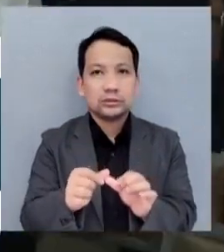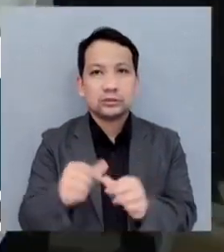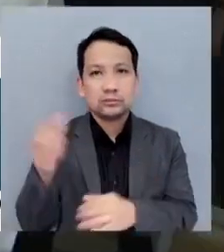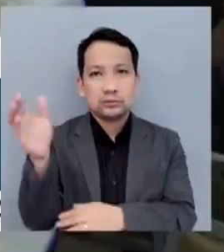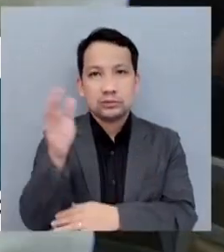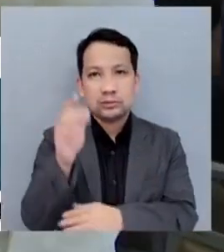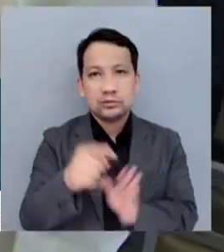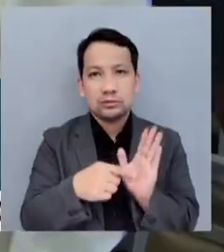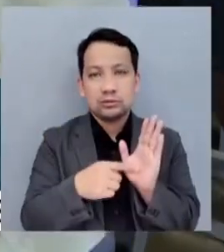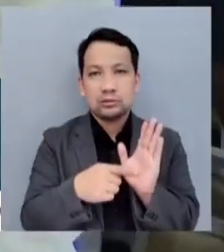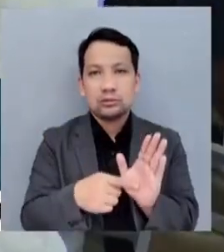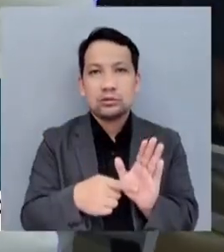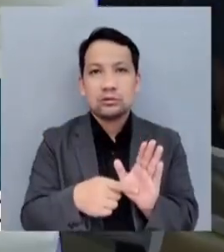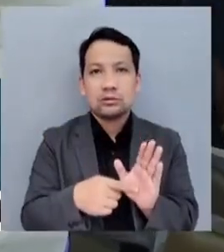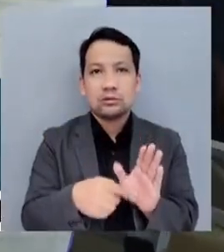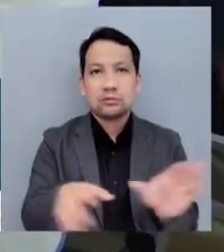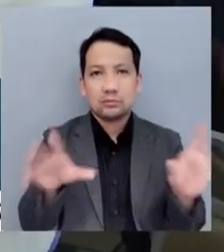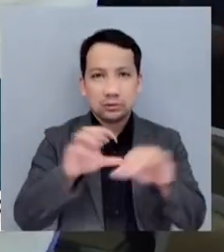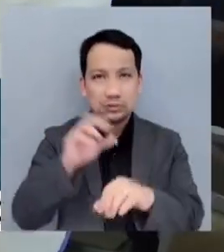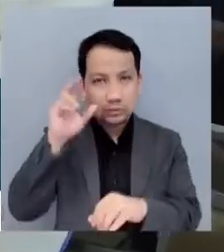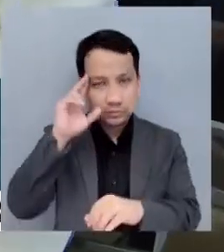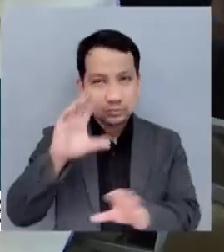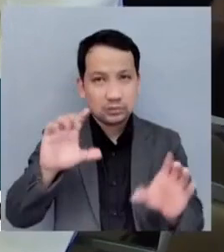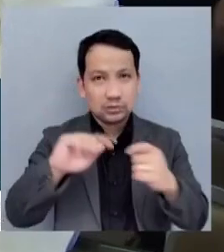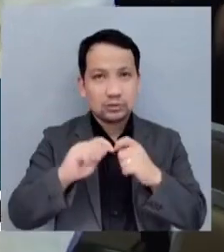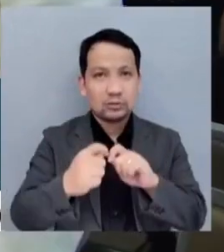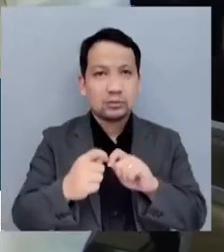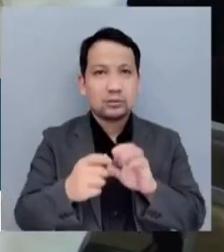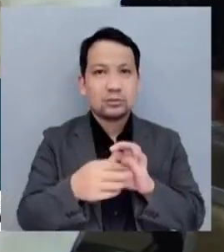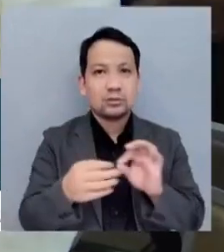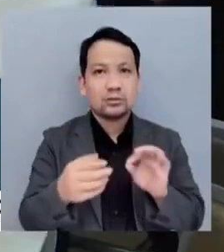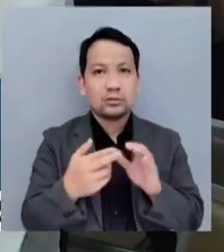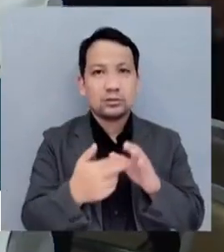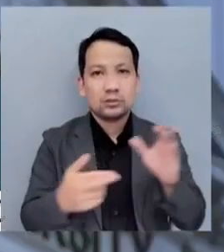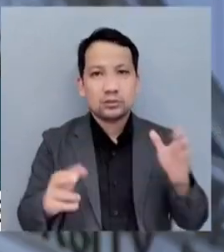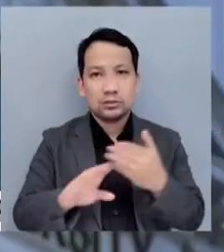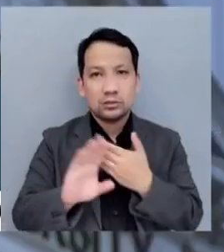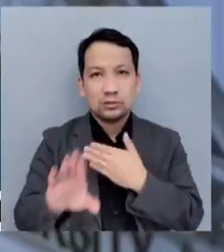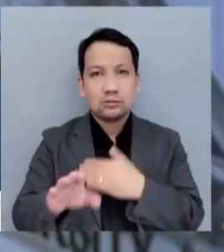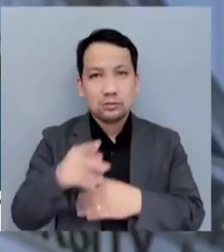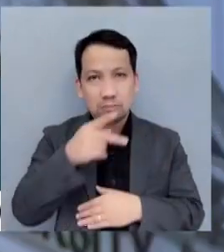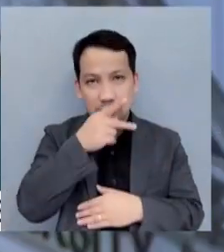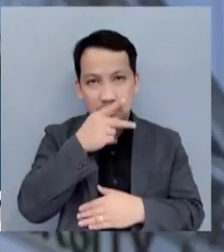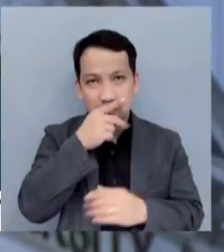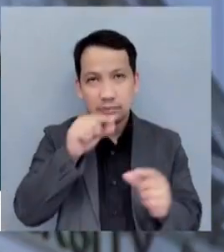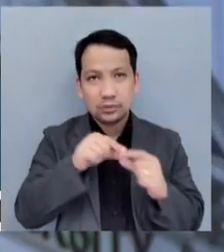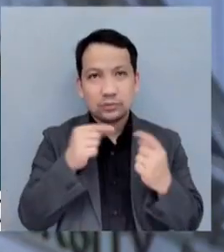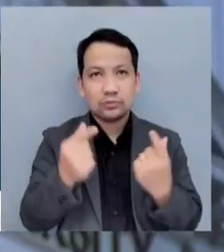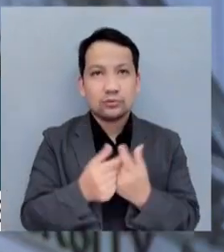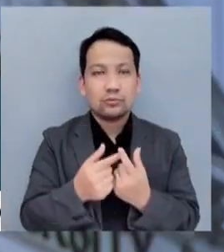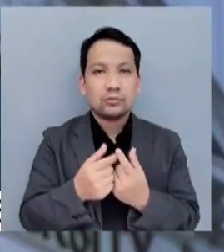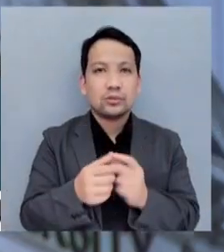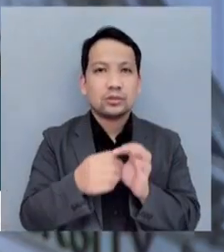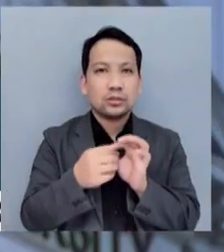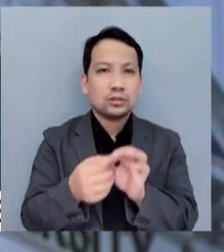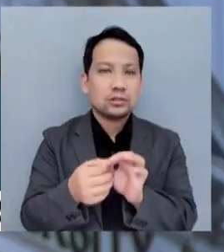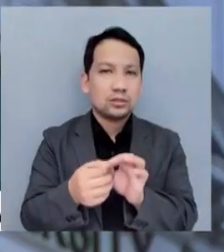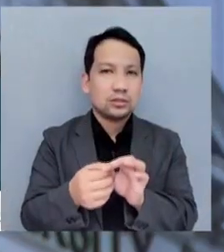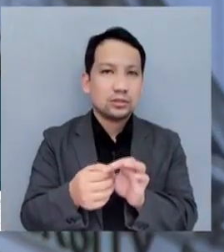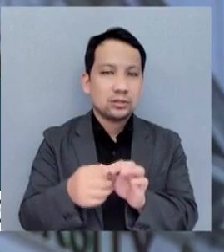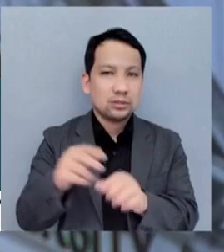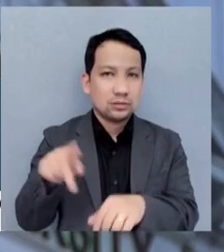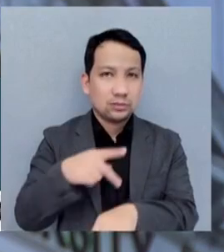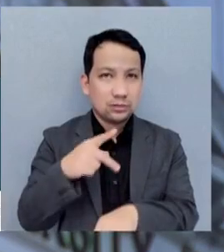After President Noynoy Aquino's term ended, Del Rosario returned to the private sector. But he continued to fight for the Philippines' national